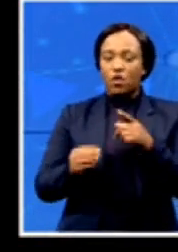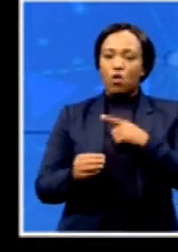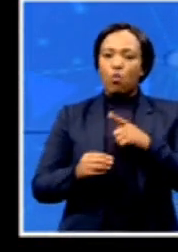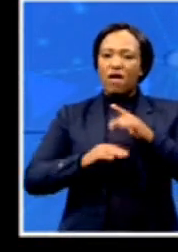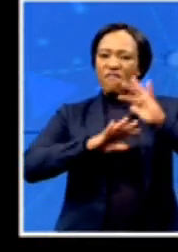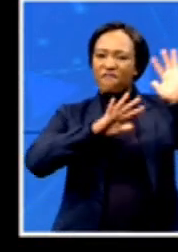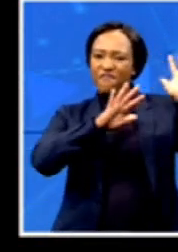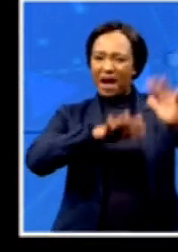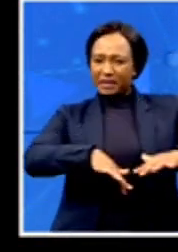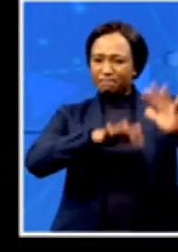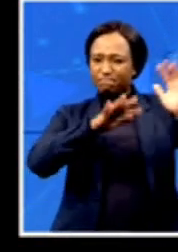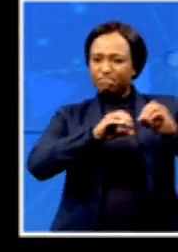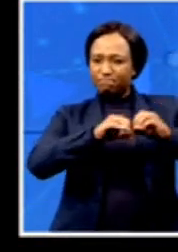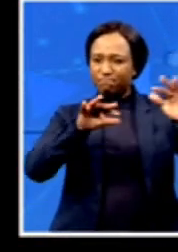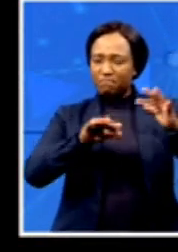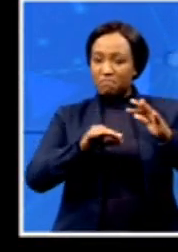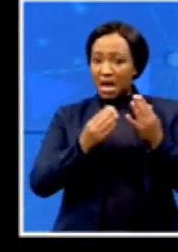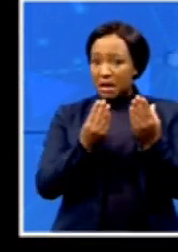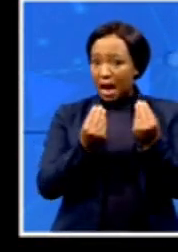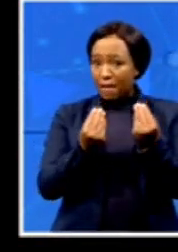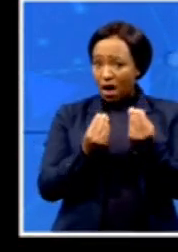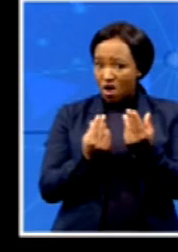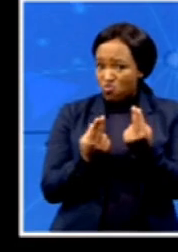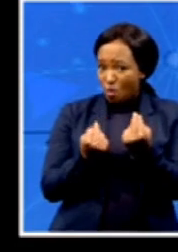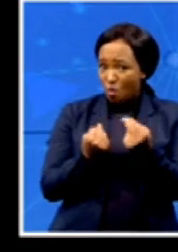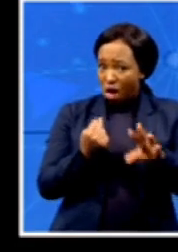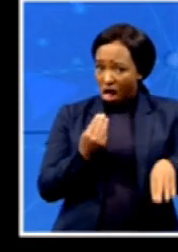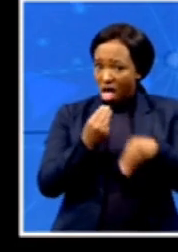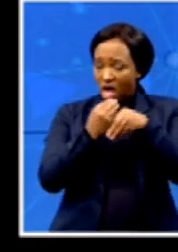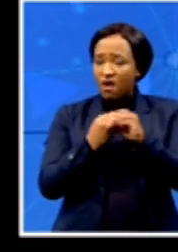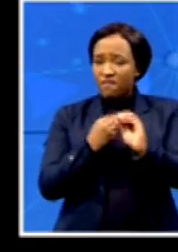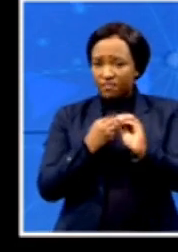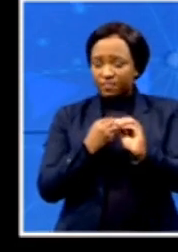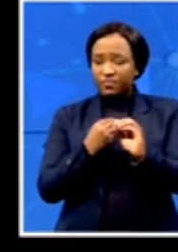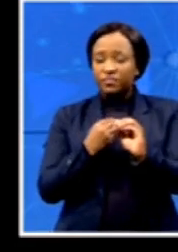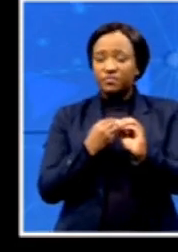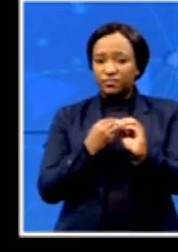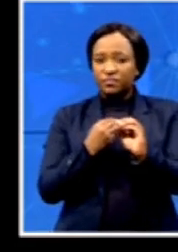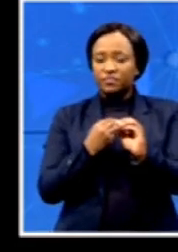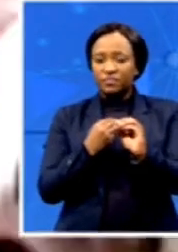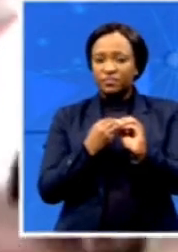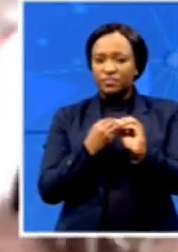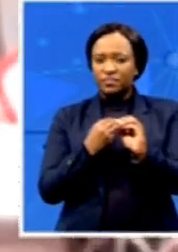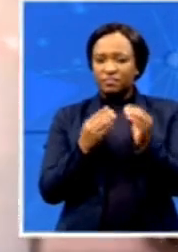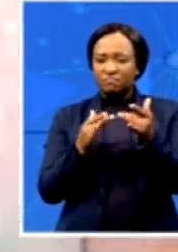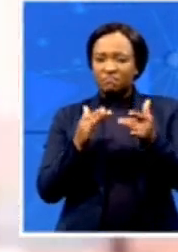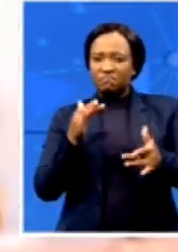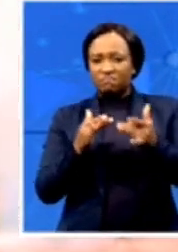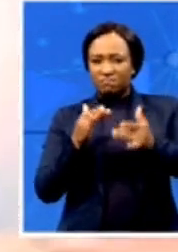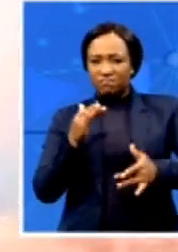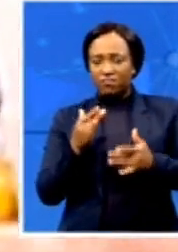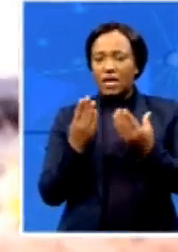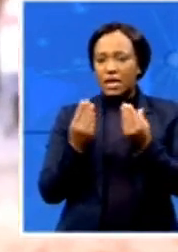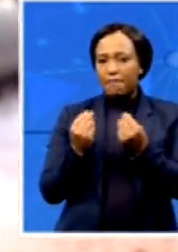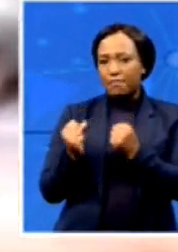Any new figure with regards to that and the numbers that have been affected so far? No, so far the figure stands at 57 learners who have